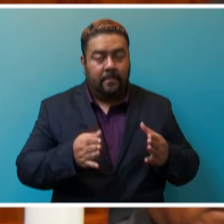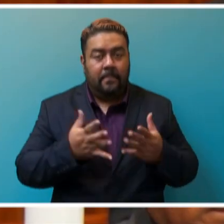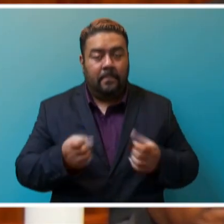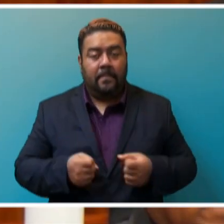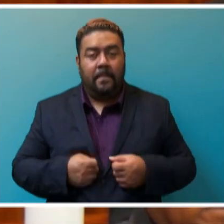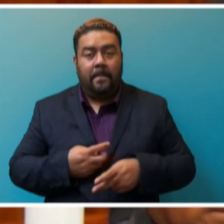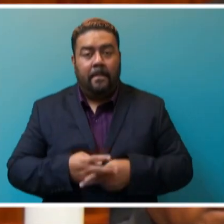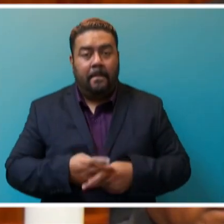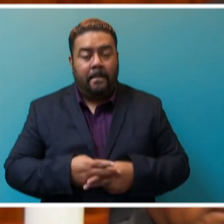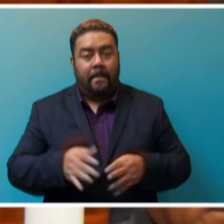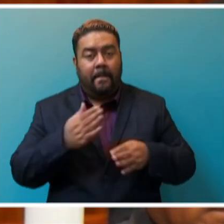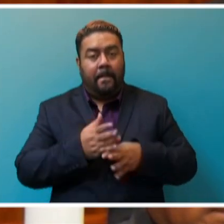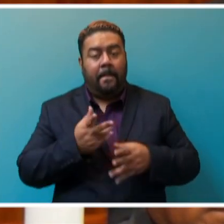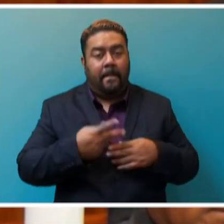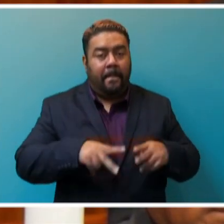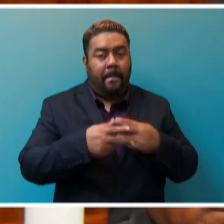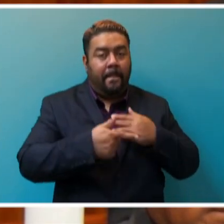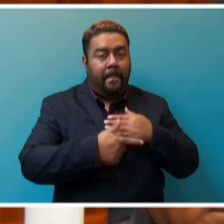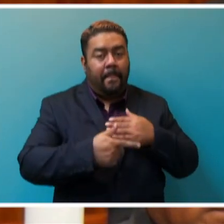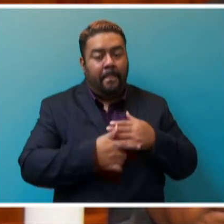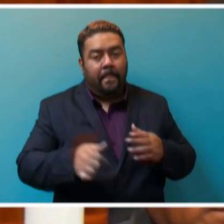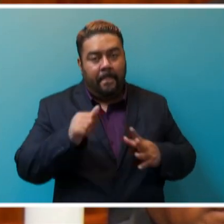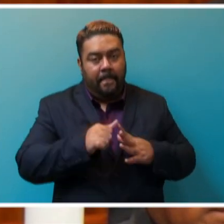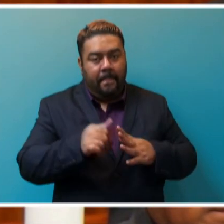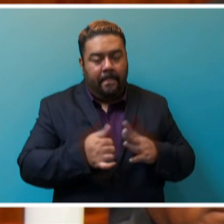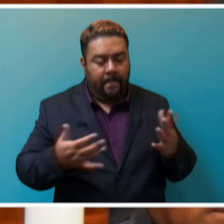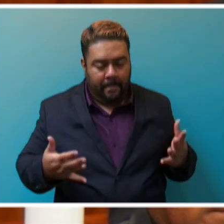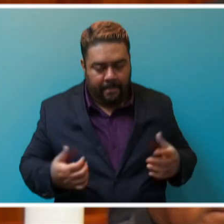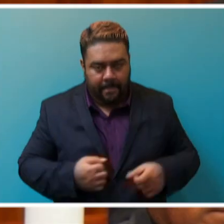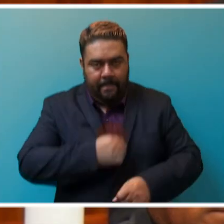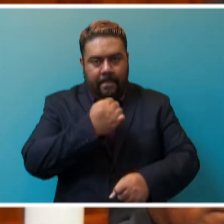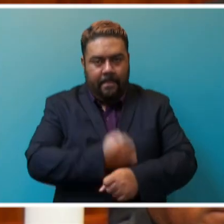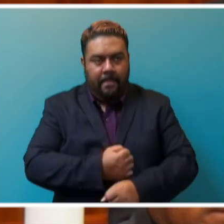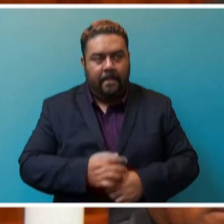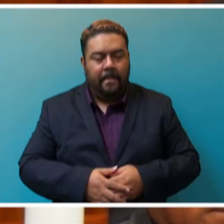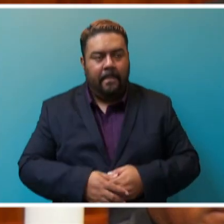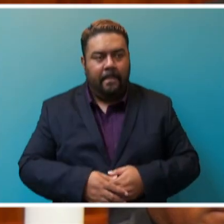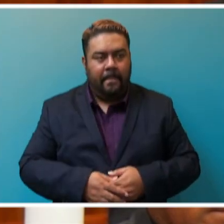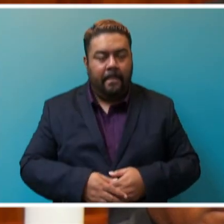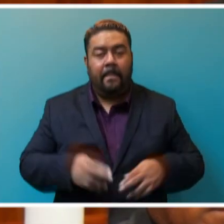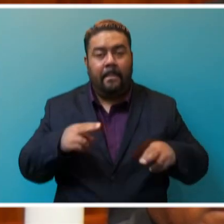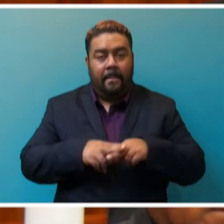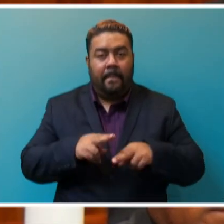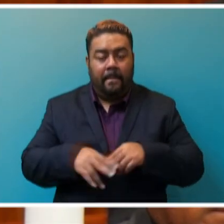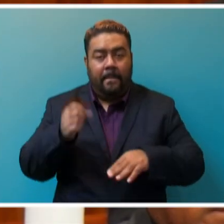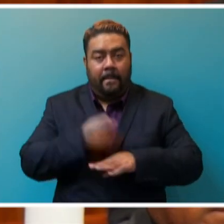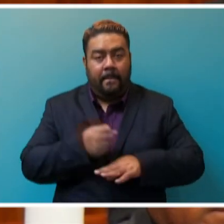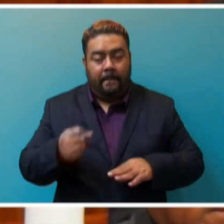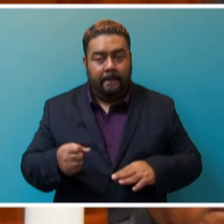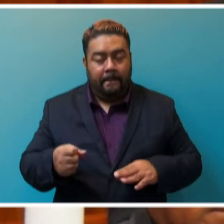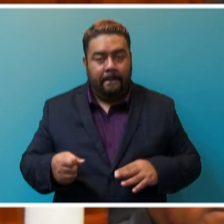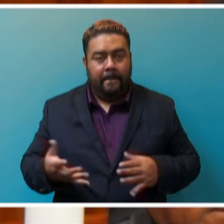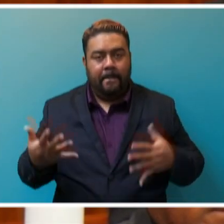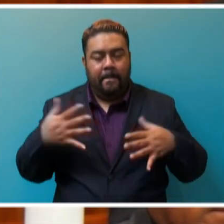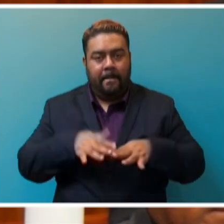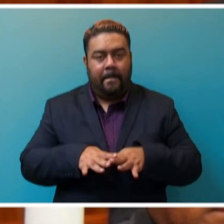at the workplace level is also being strengthened. Mr. Speaker, sir, the Fijian government has embarked on a